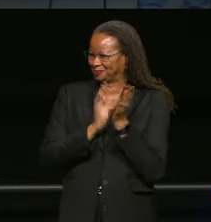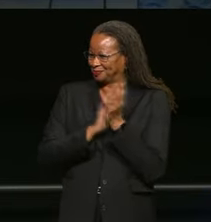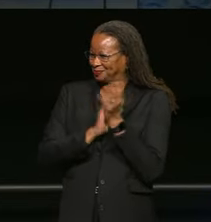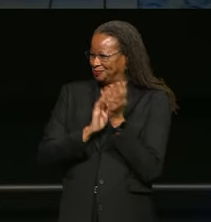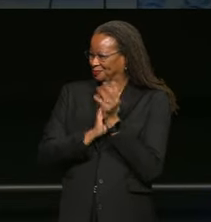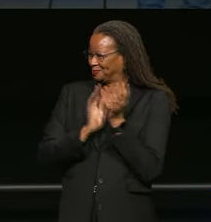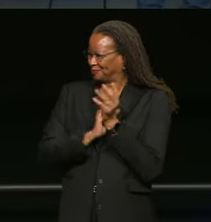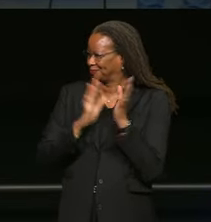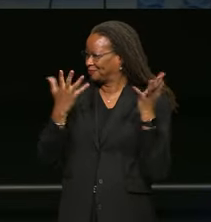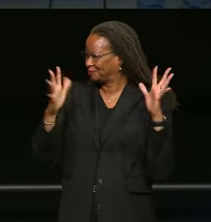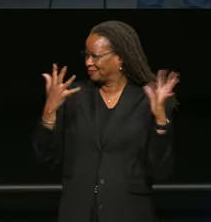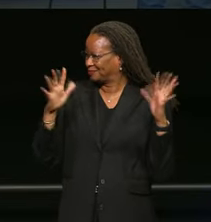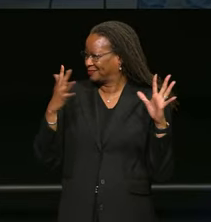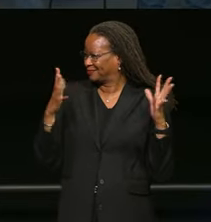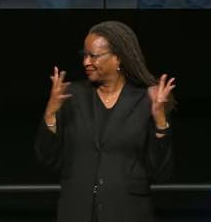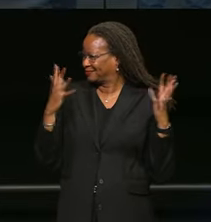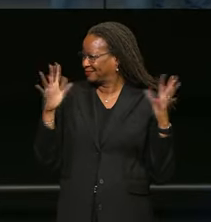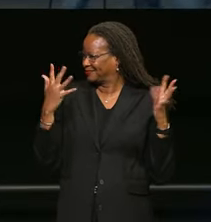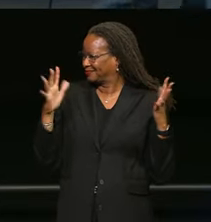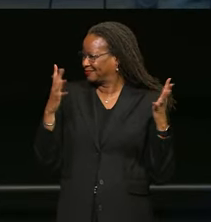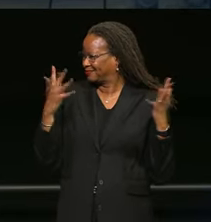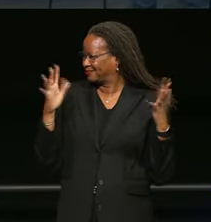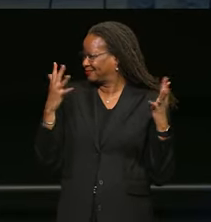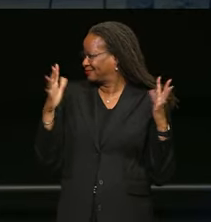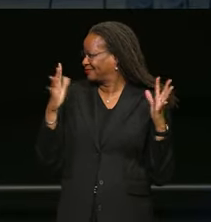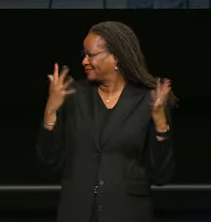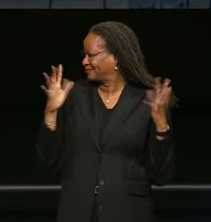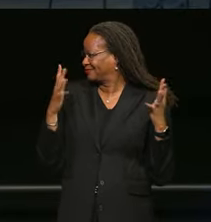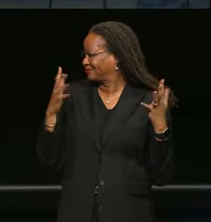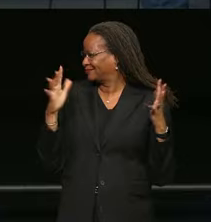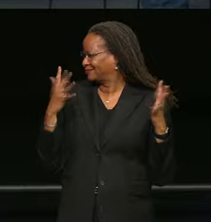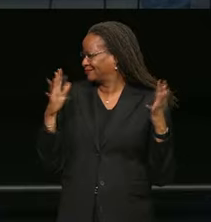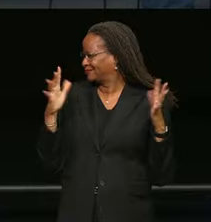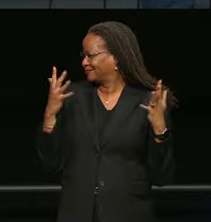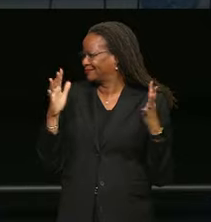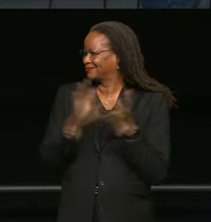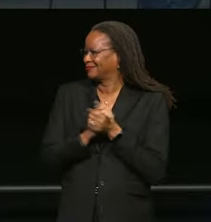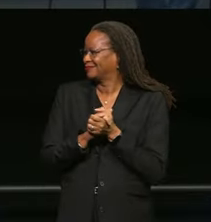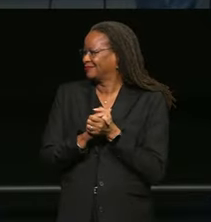Can you stand up? Thank you, Guy. Thank you.